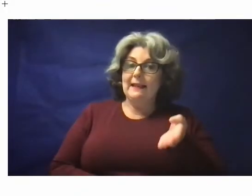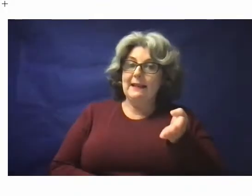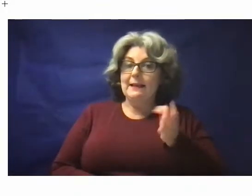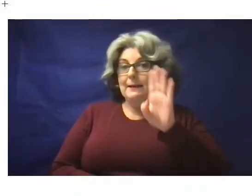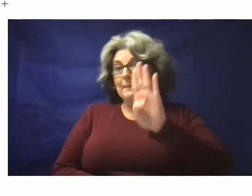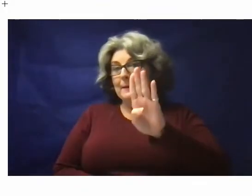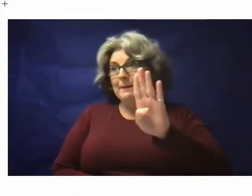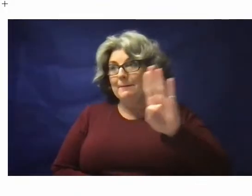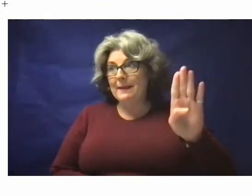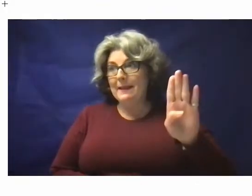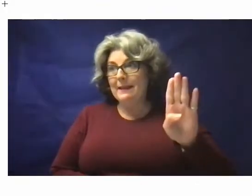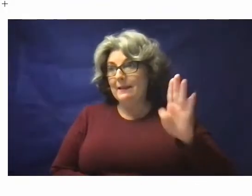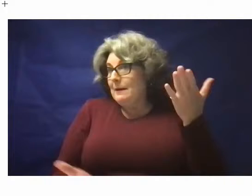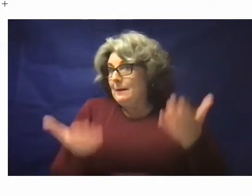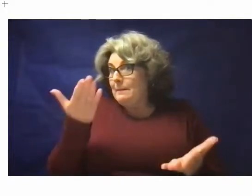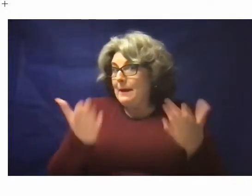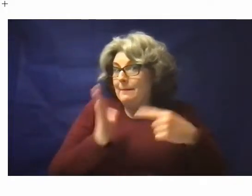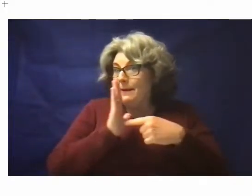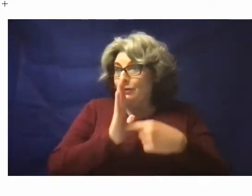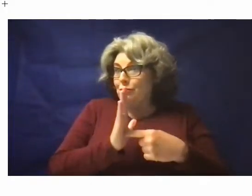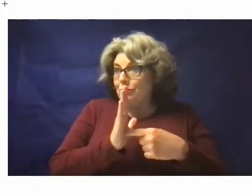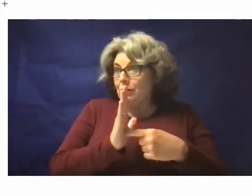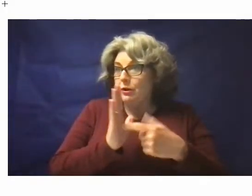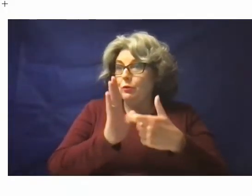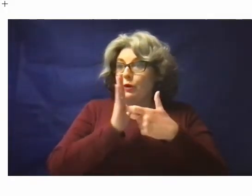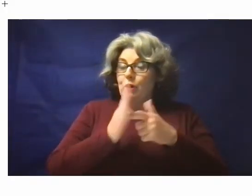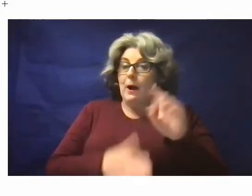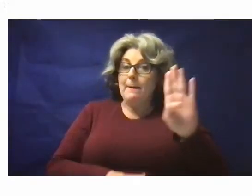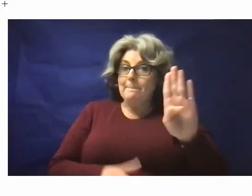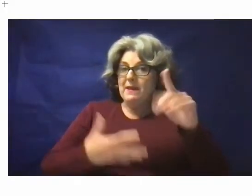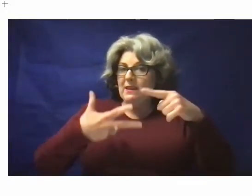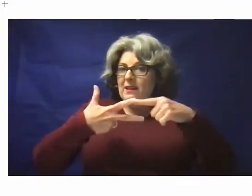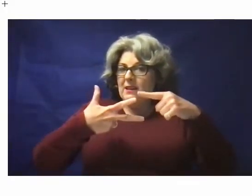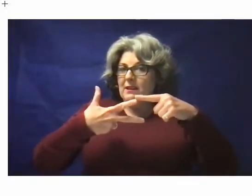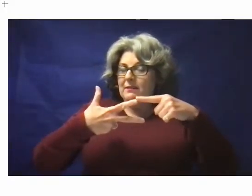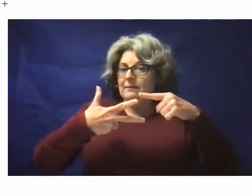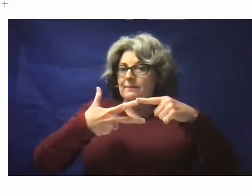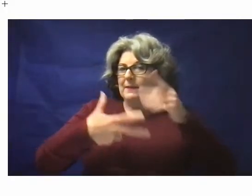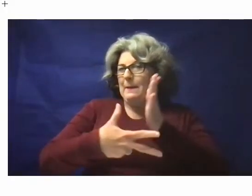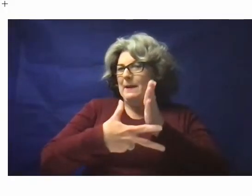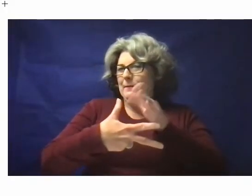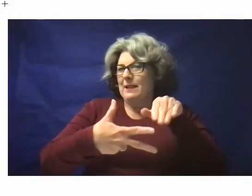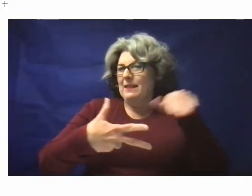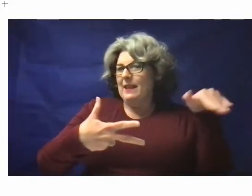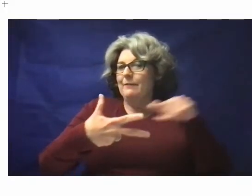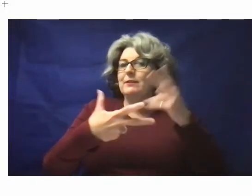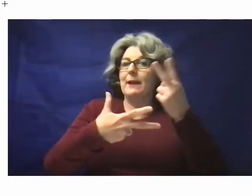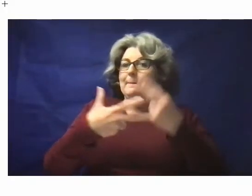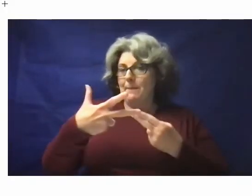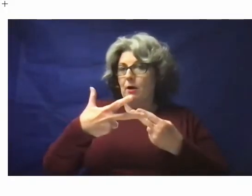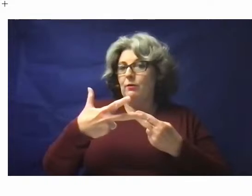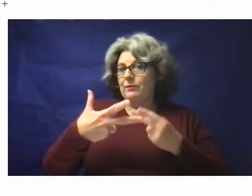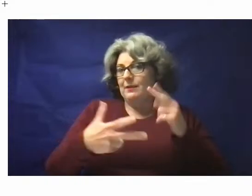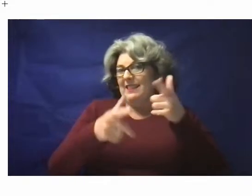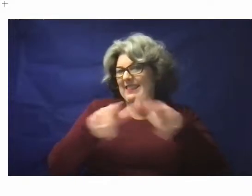BBB/BBB, it's indicating that you require B levels or intermediate levels in both official